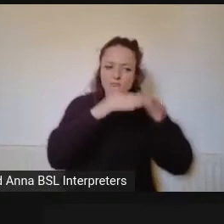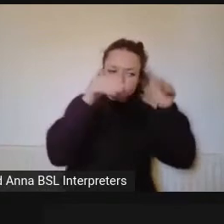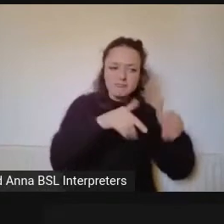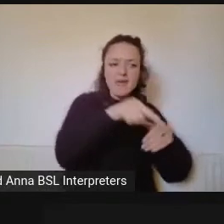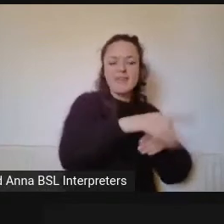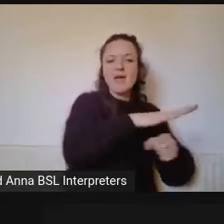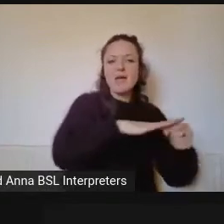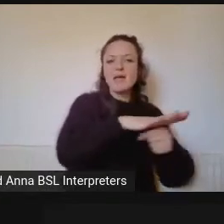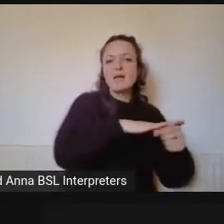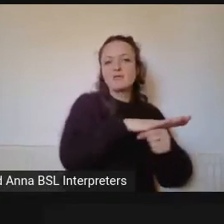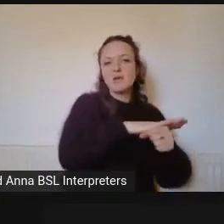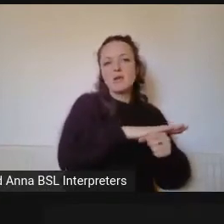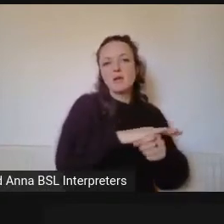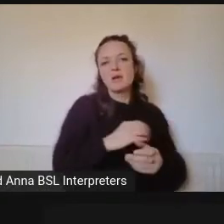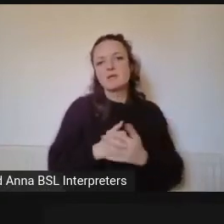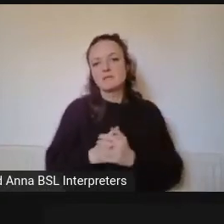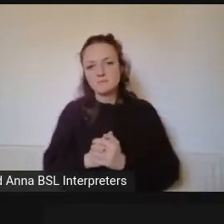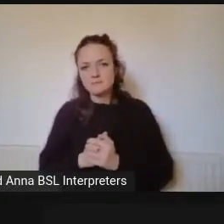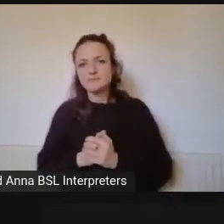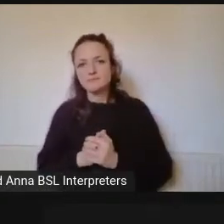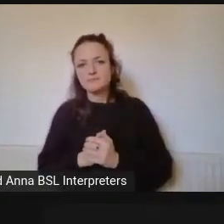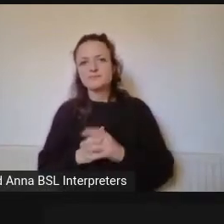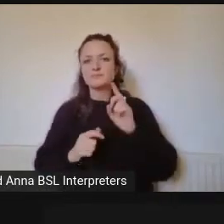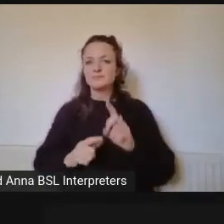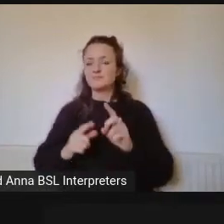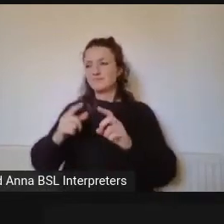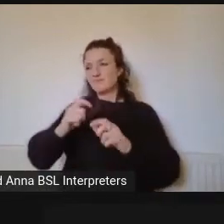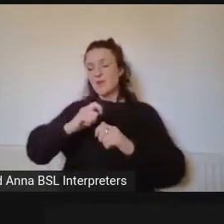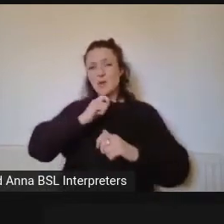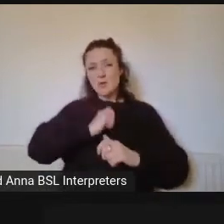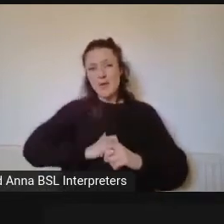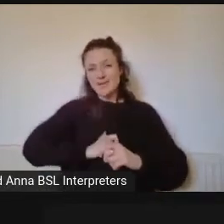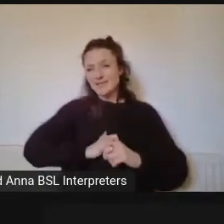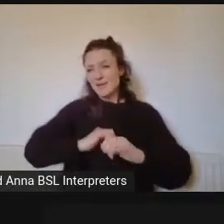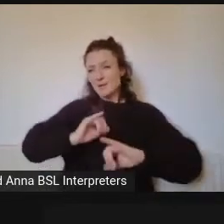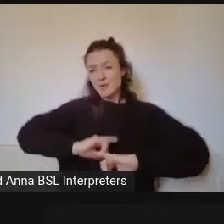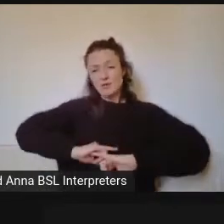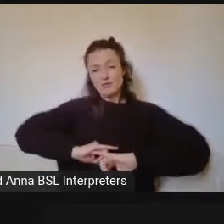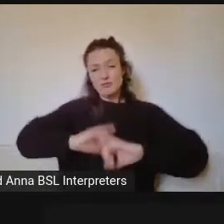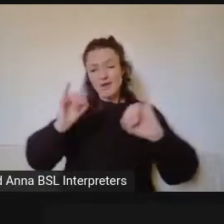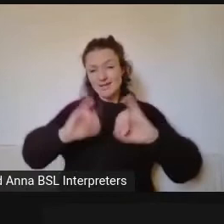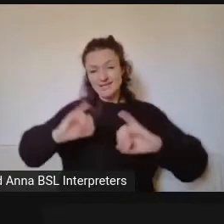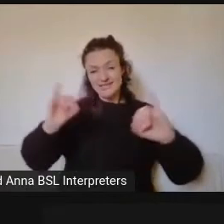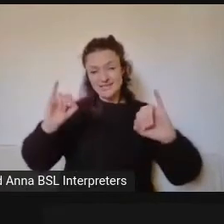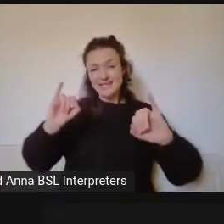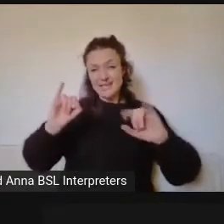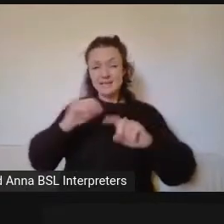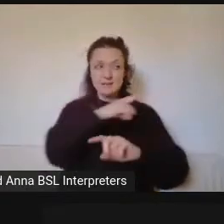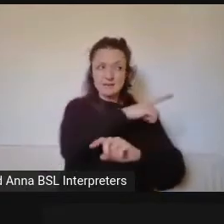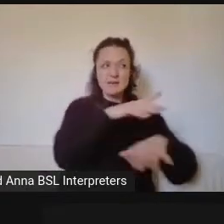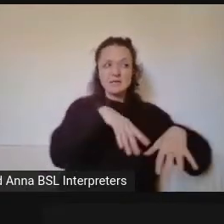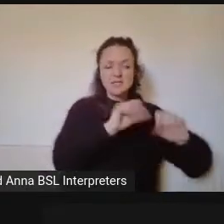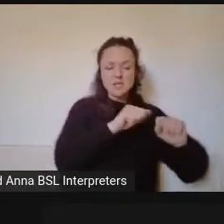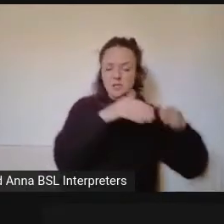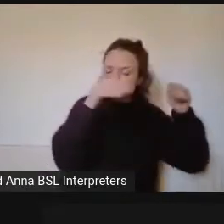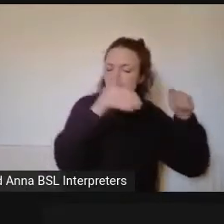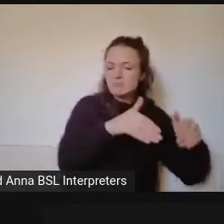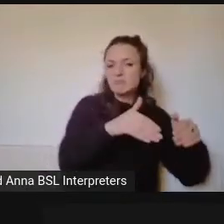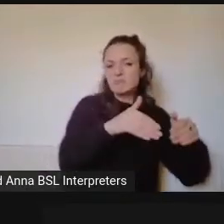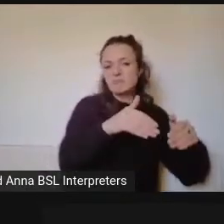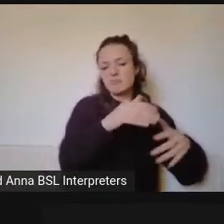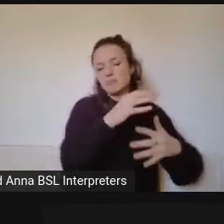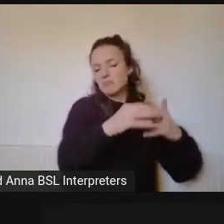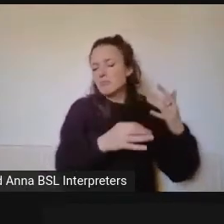about post-disaster relief, humanitarian crisis. And so I think like that, those, it is really, it's